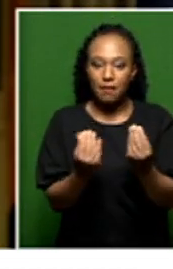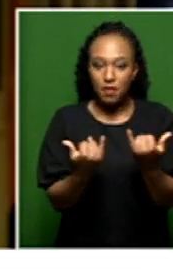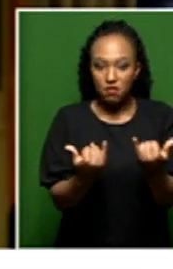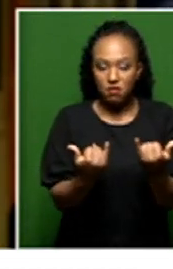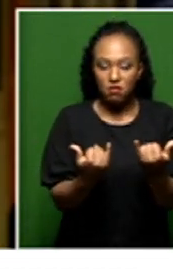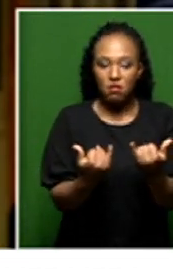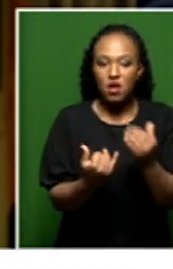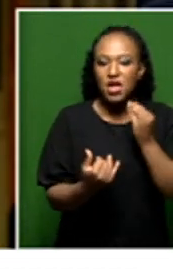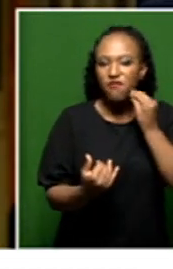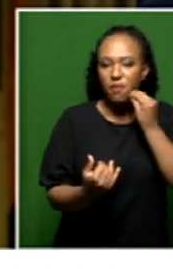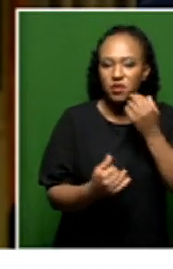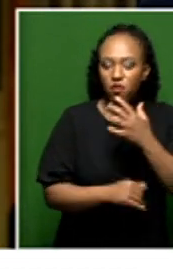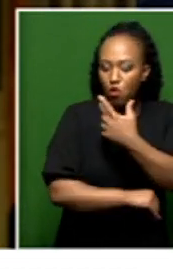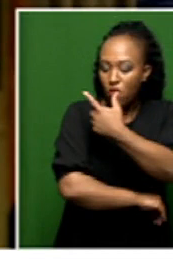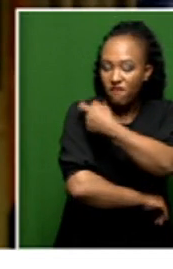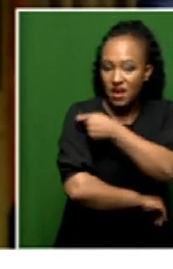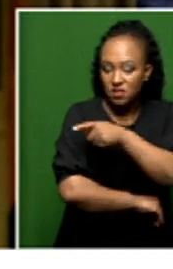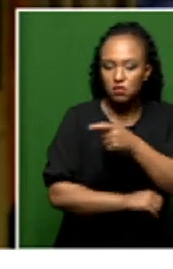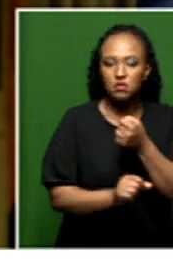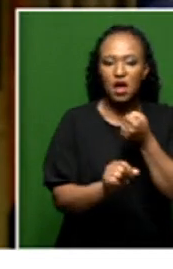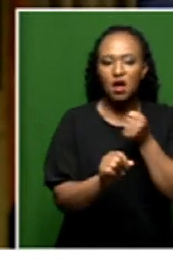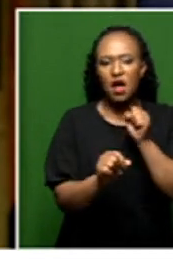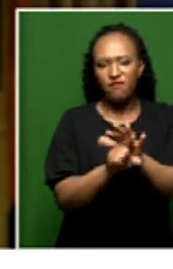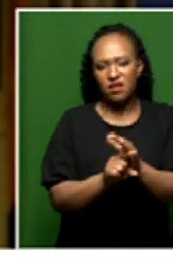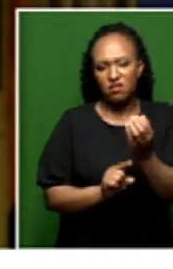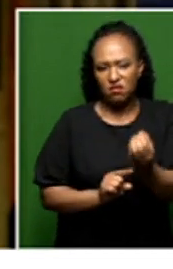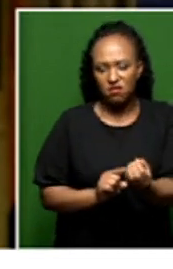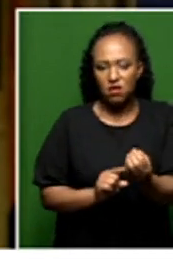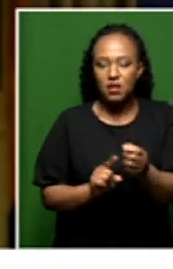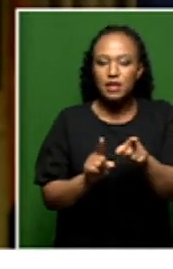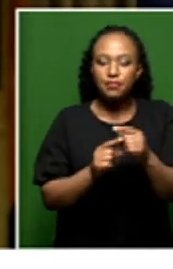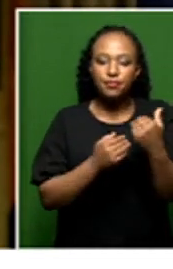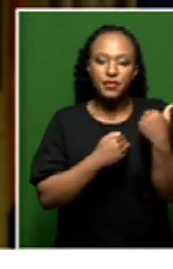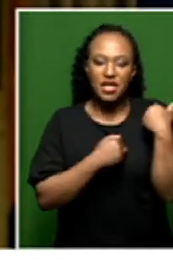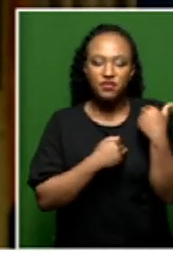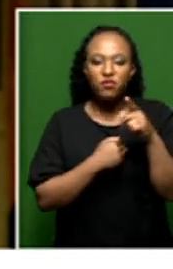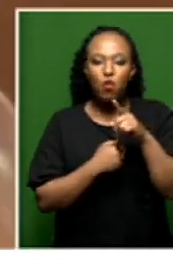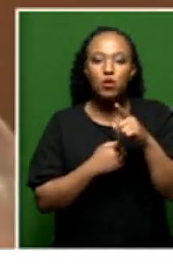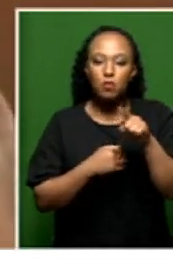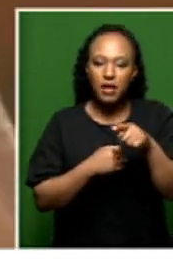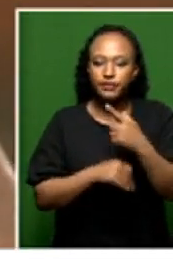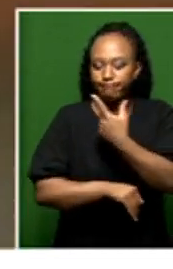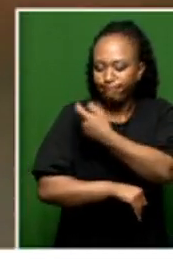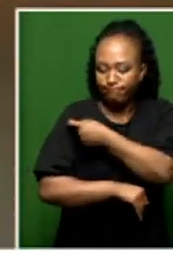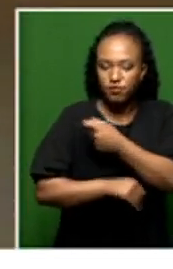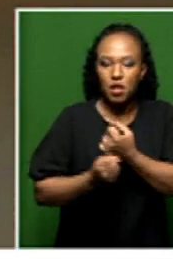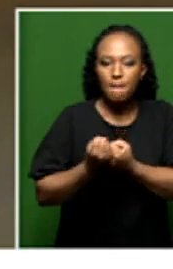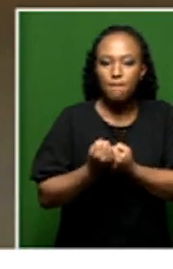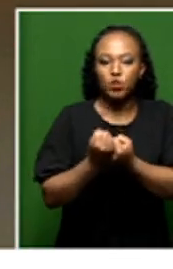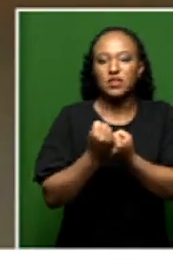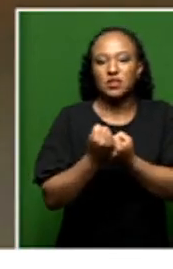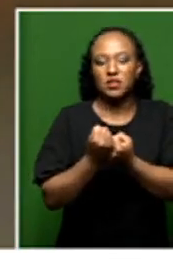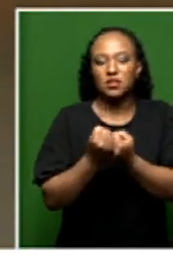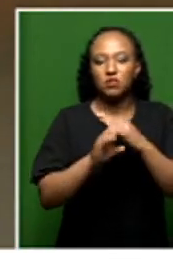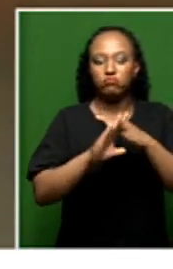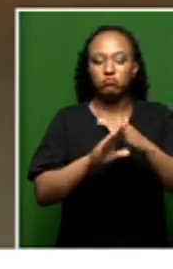on vaccine effectiveness over time, and importantly, the safety profile of booster shots of over 30 million